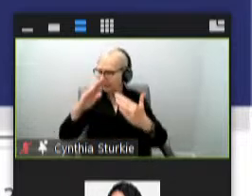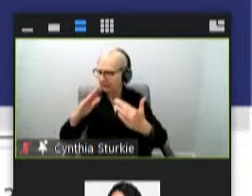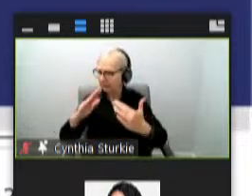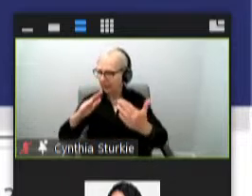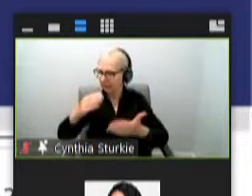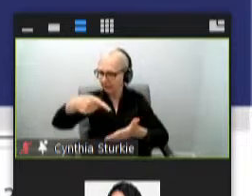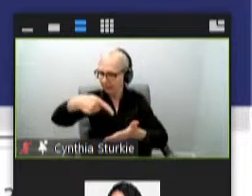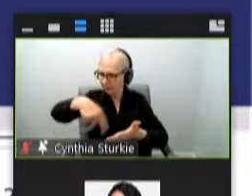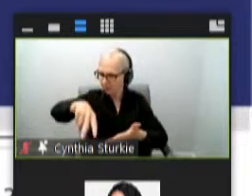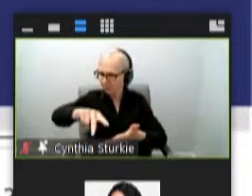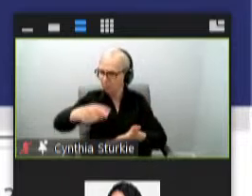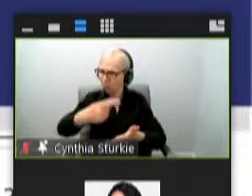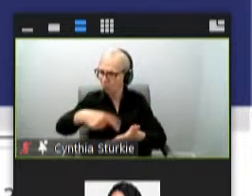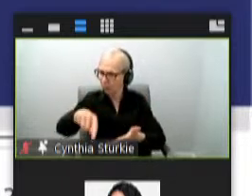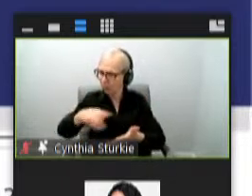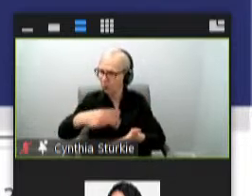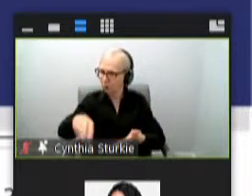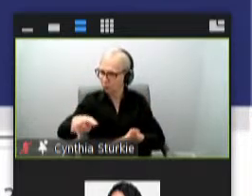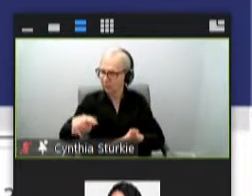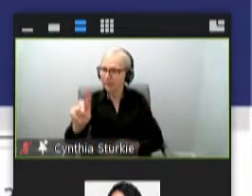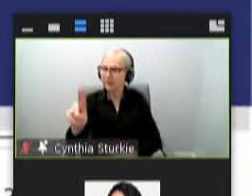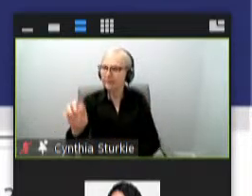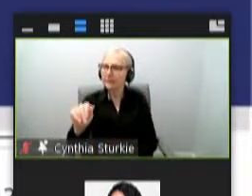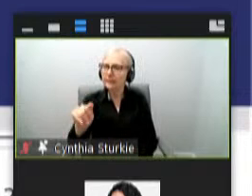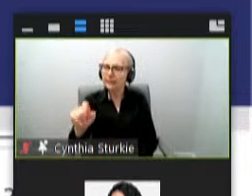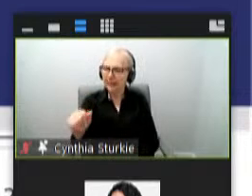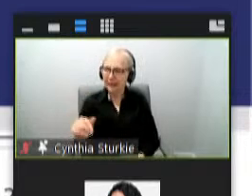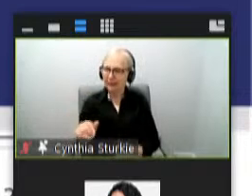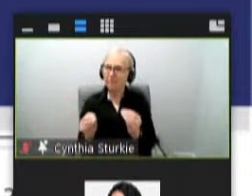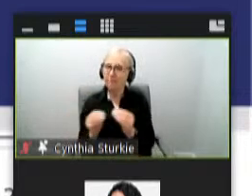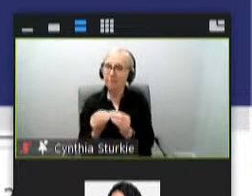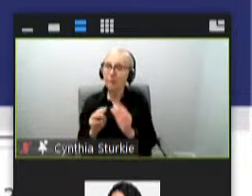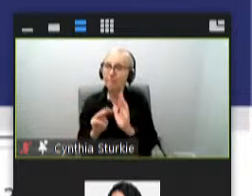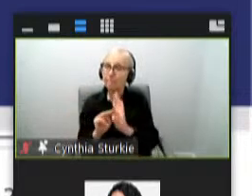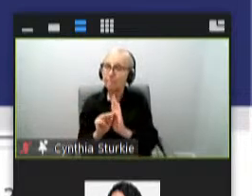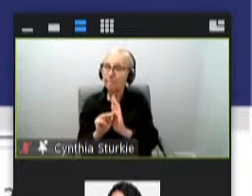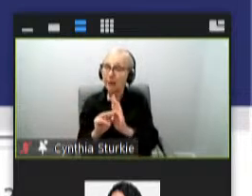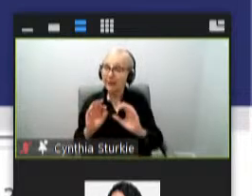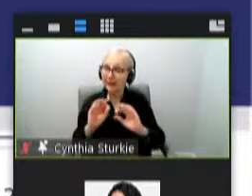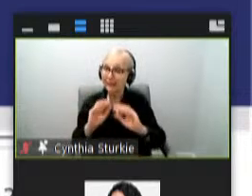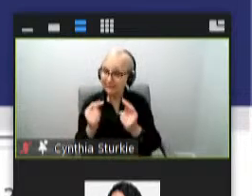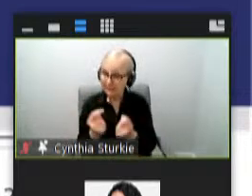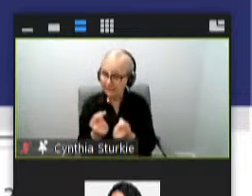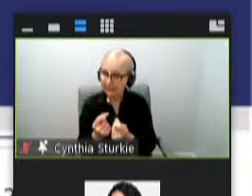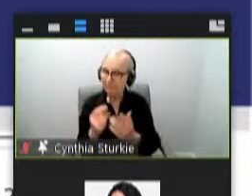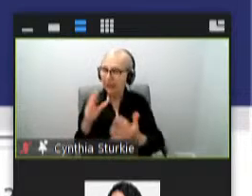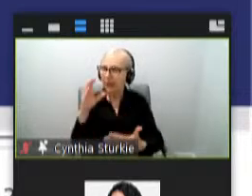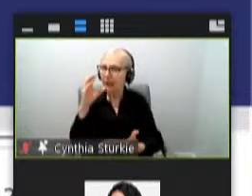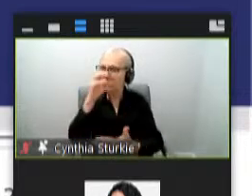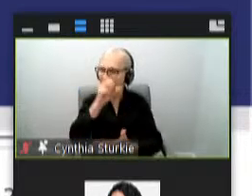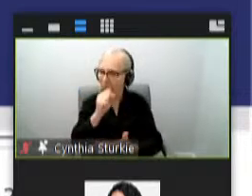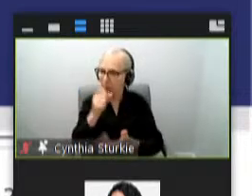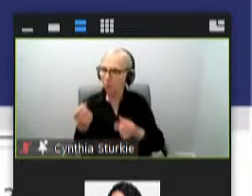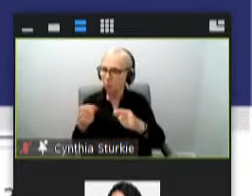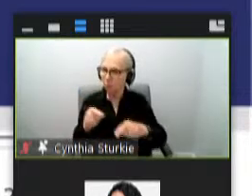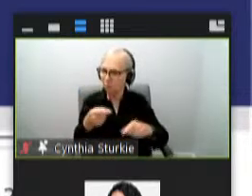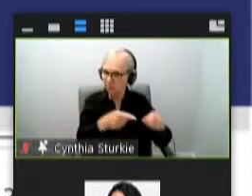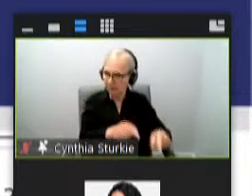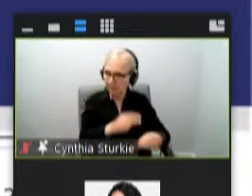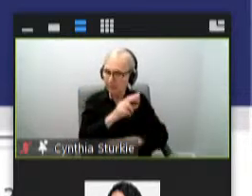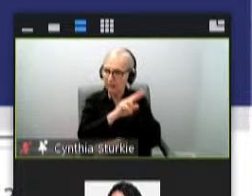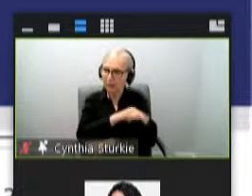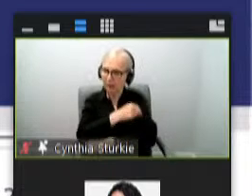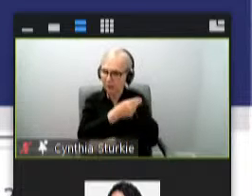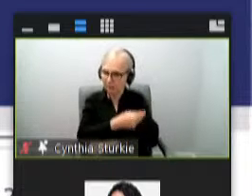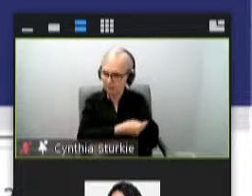of weeks in Colorado. This is data that comes to us from our modeling team and shows us what we might expect to see as far as hospitalization numbers in the next